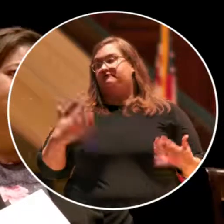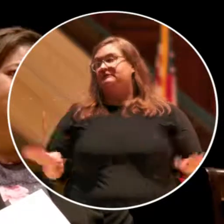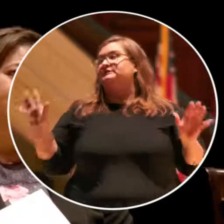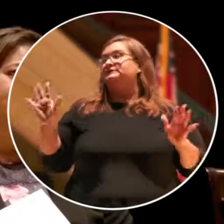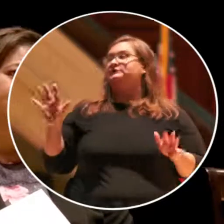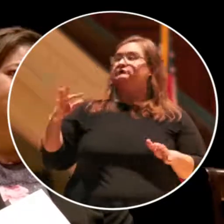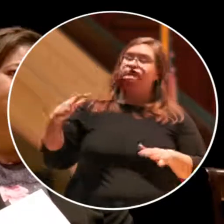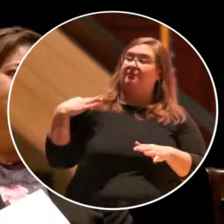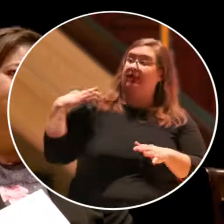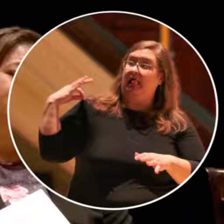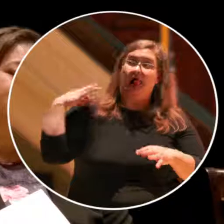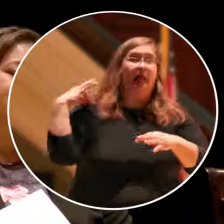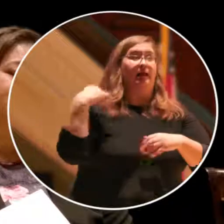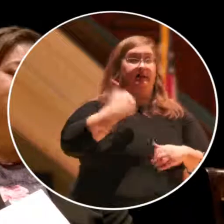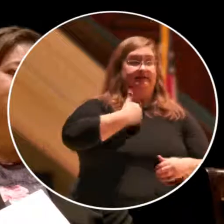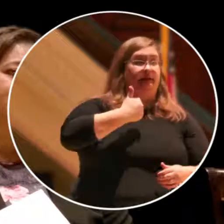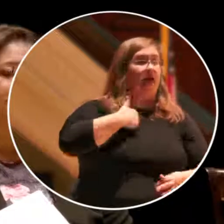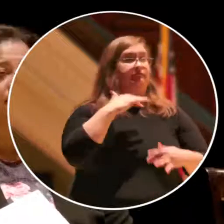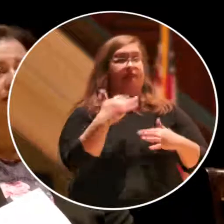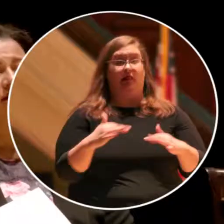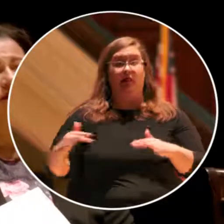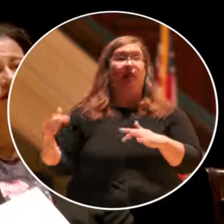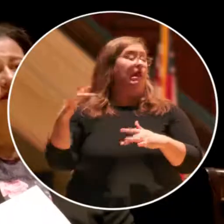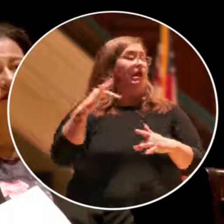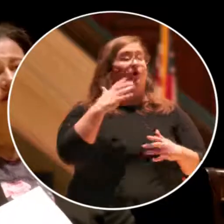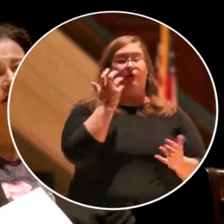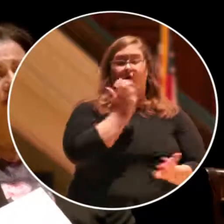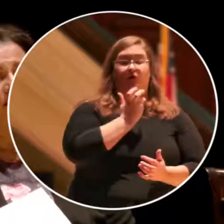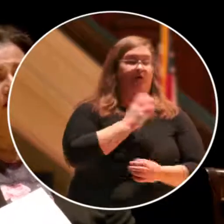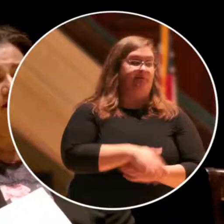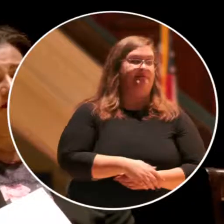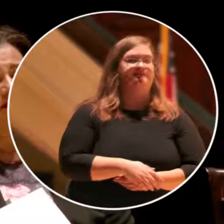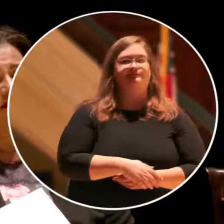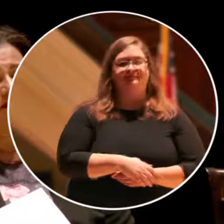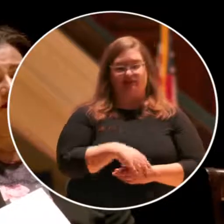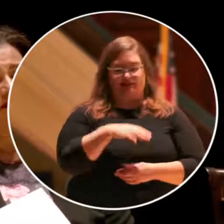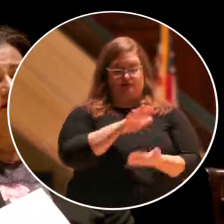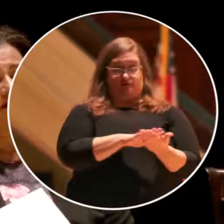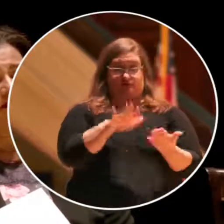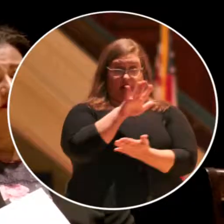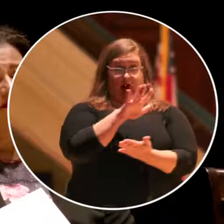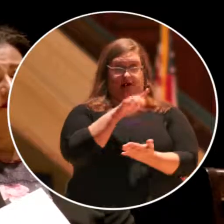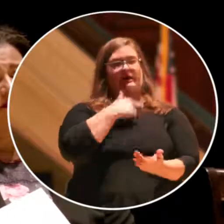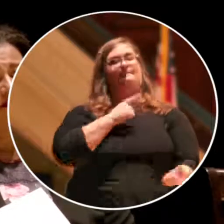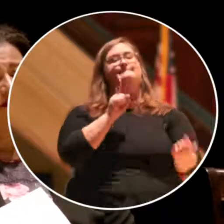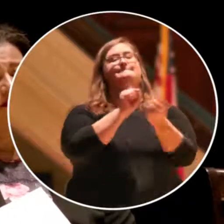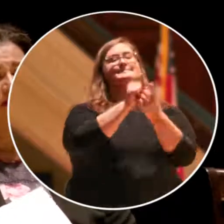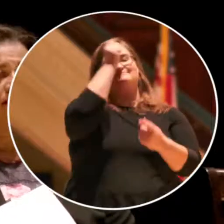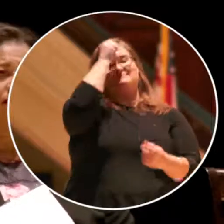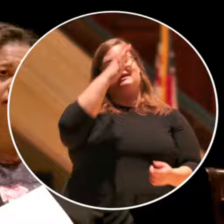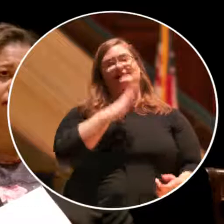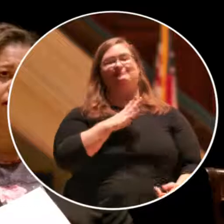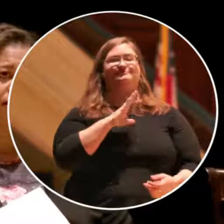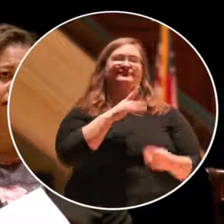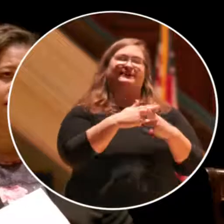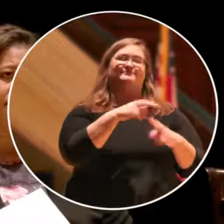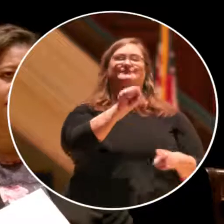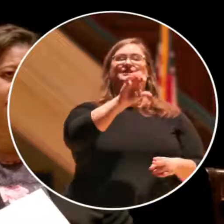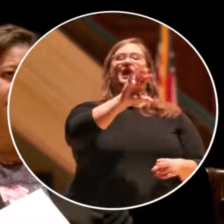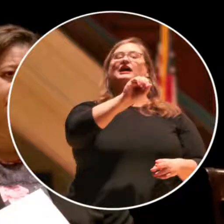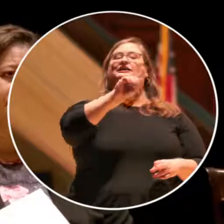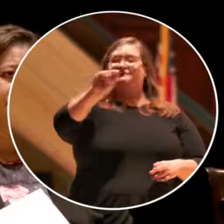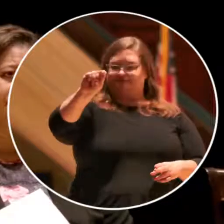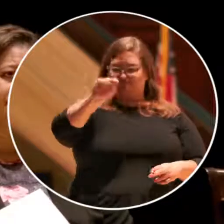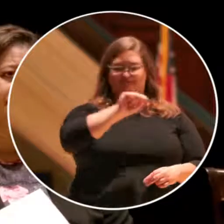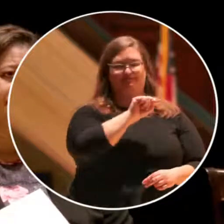mentored me as best they could. While attending college, I met a man named Scott, who made me laugh and also feel safer than I ever